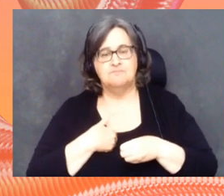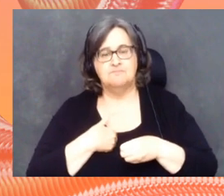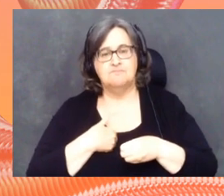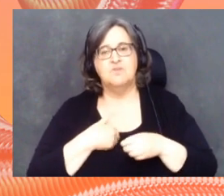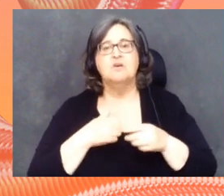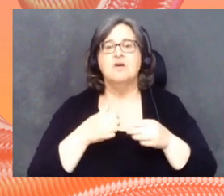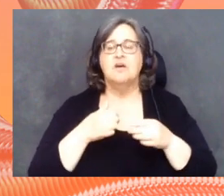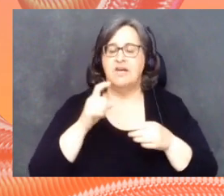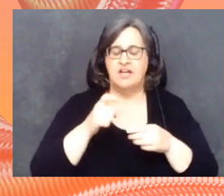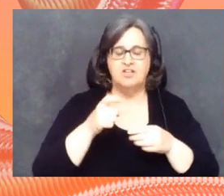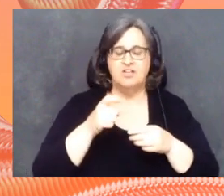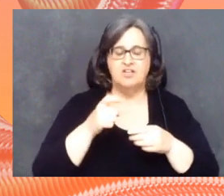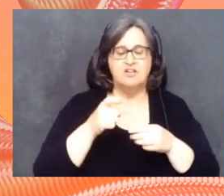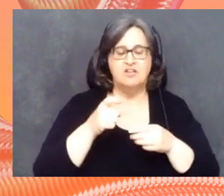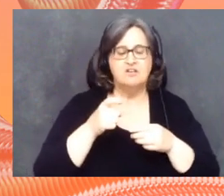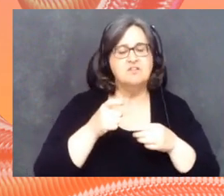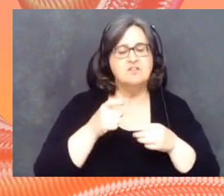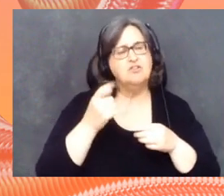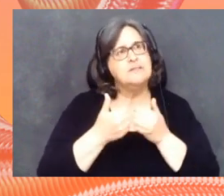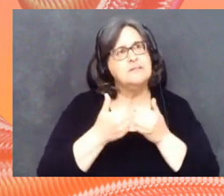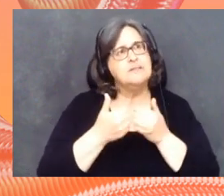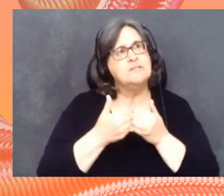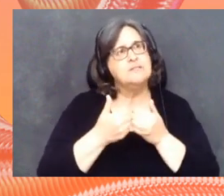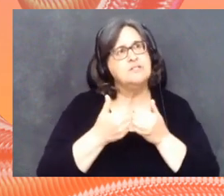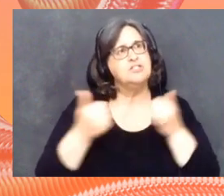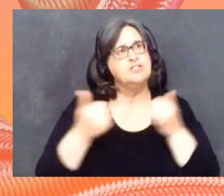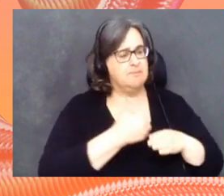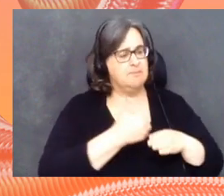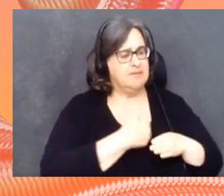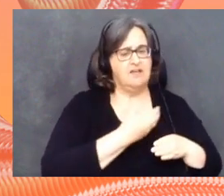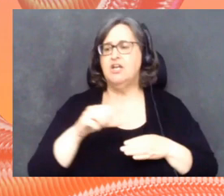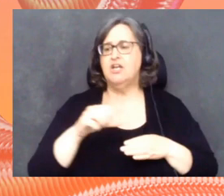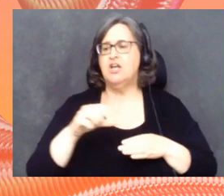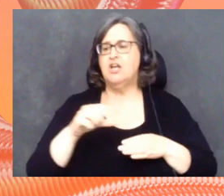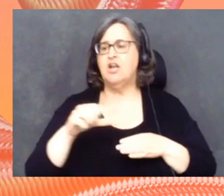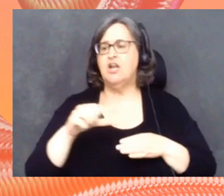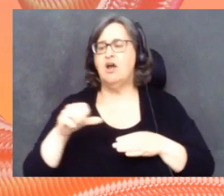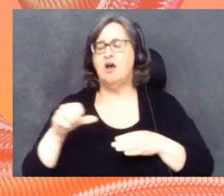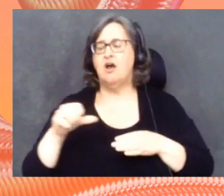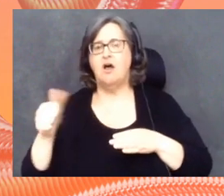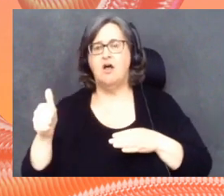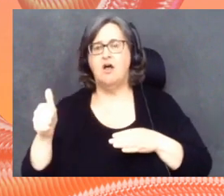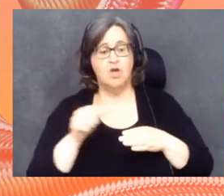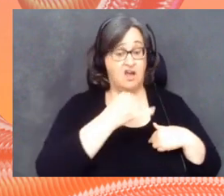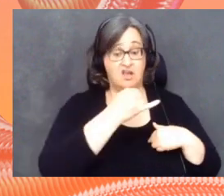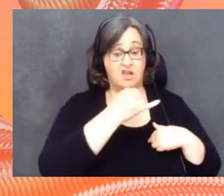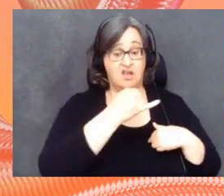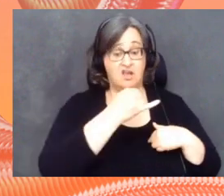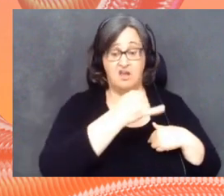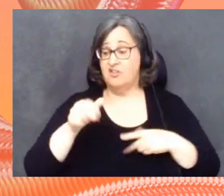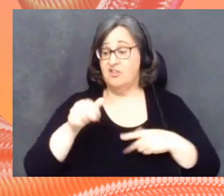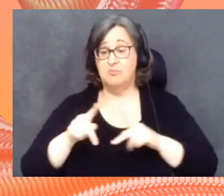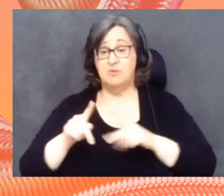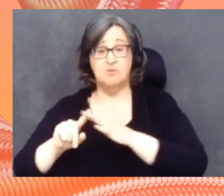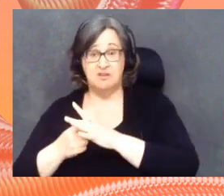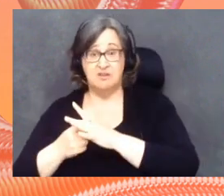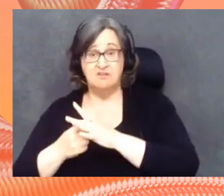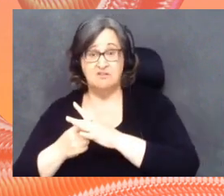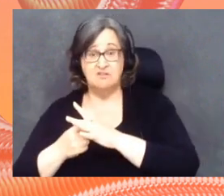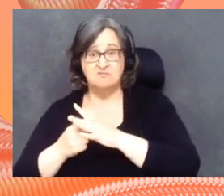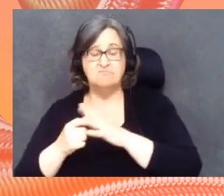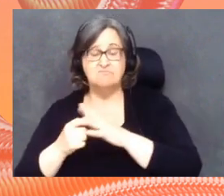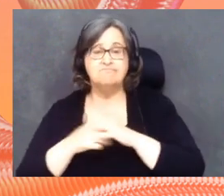between myself and other and really like know where I end and where others begin. So